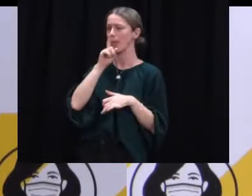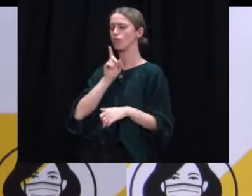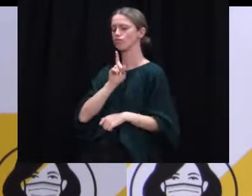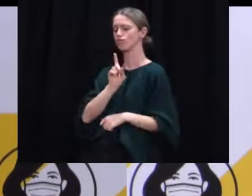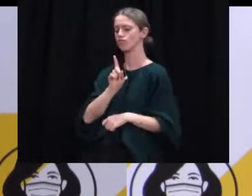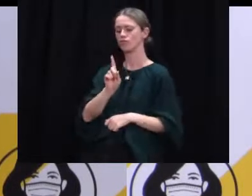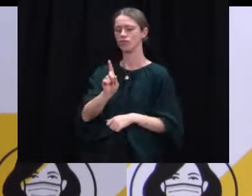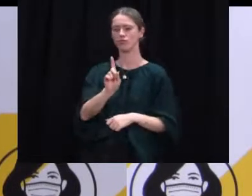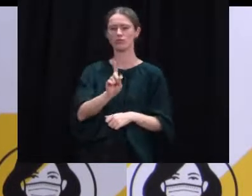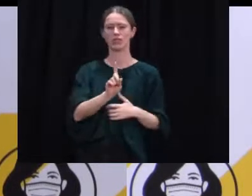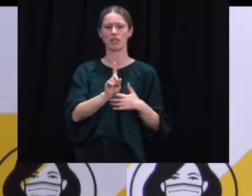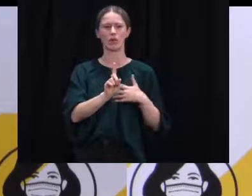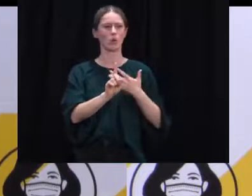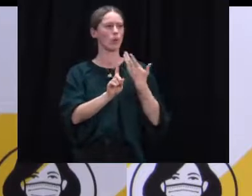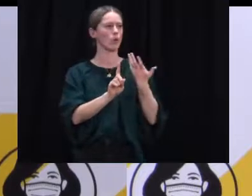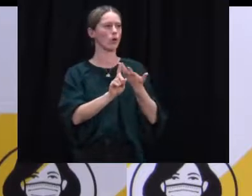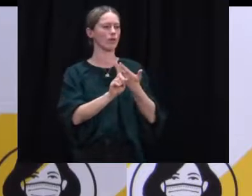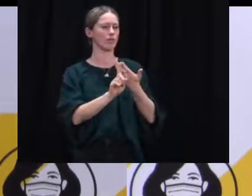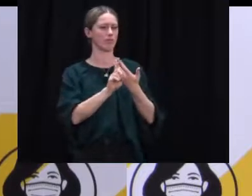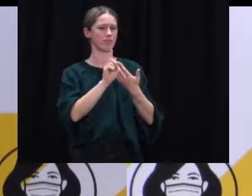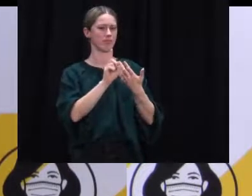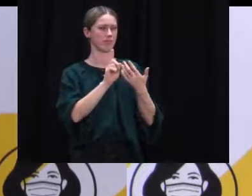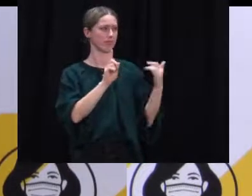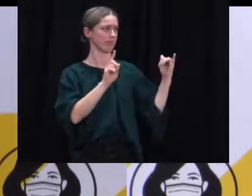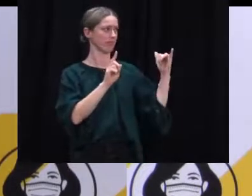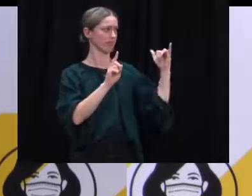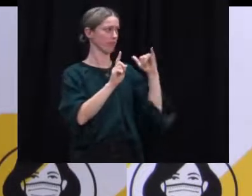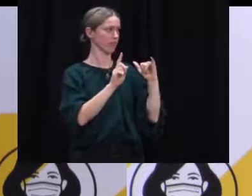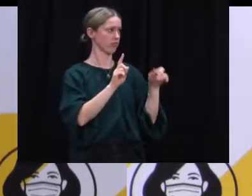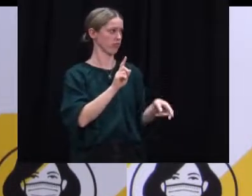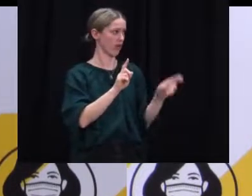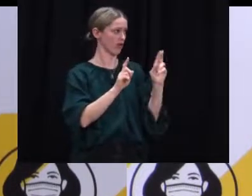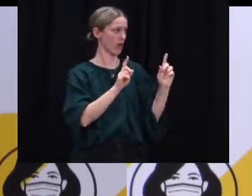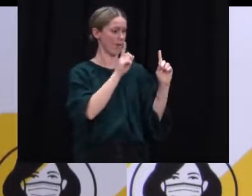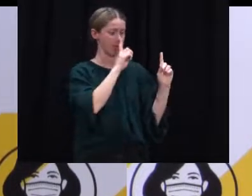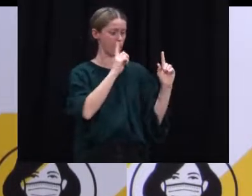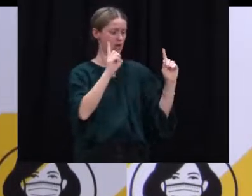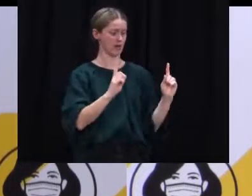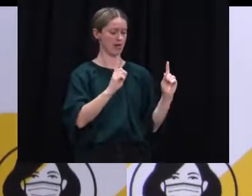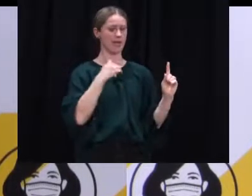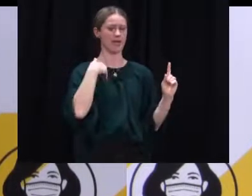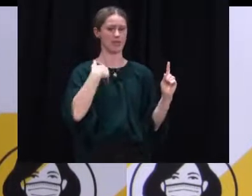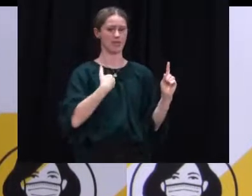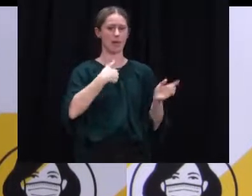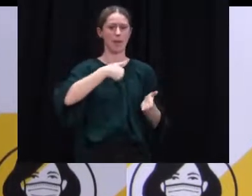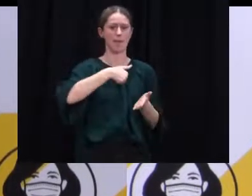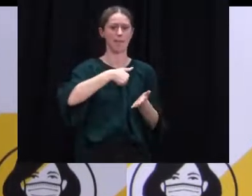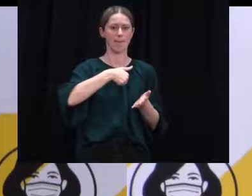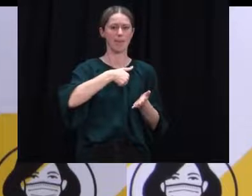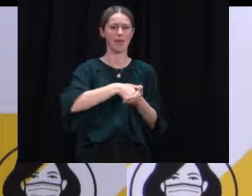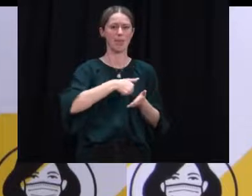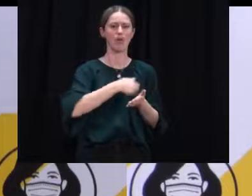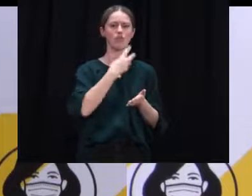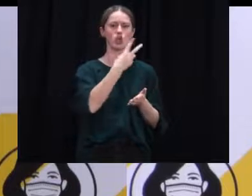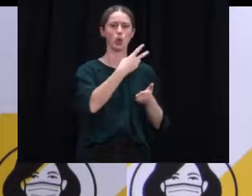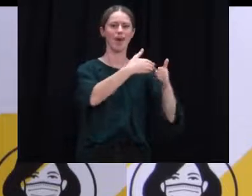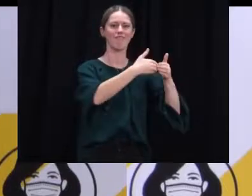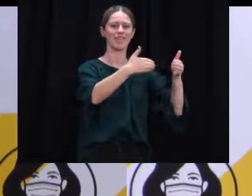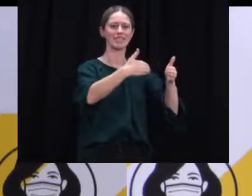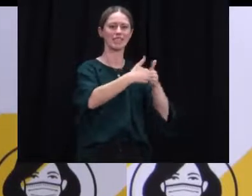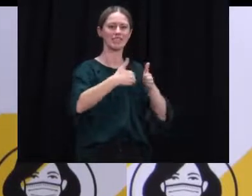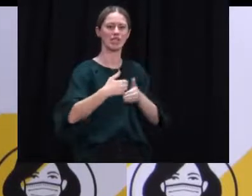isolation facilities is that any area where there's members of the general public and any area where there would be returnees,